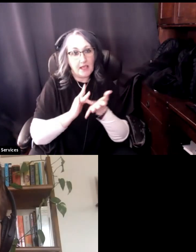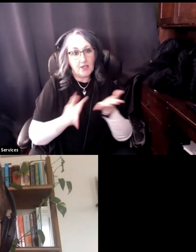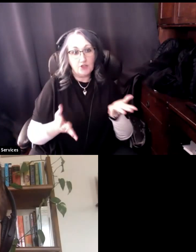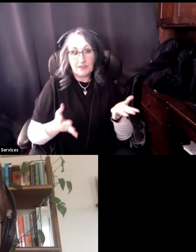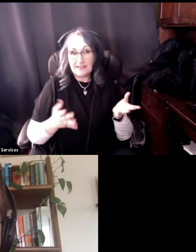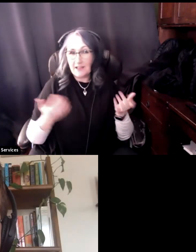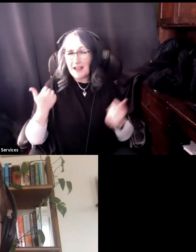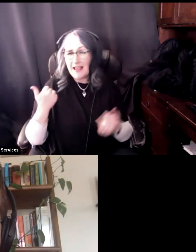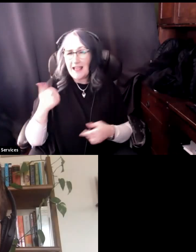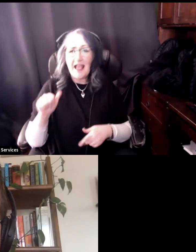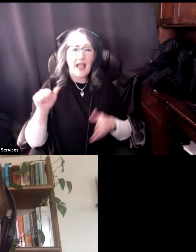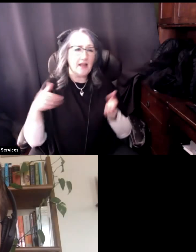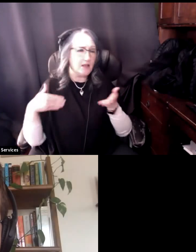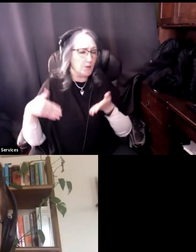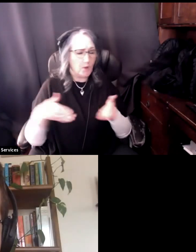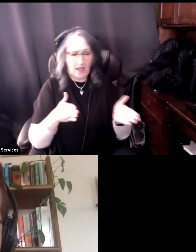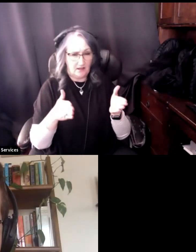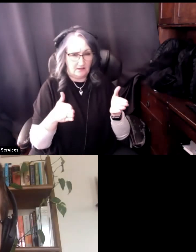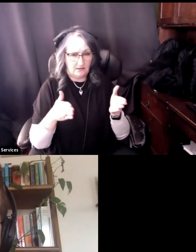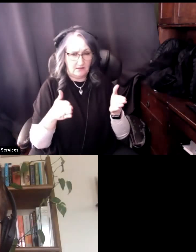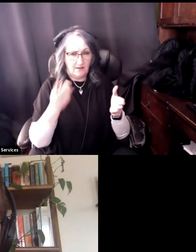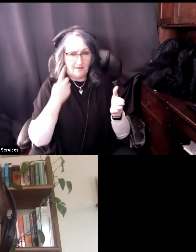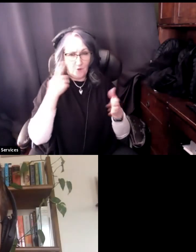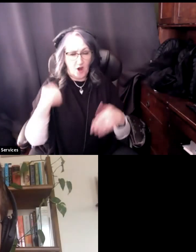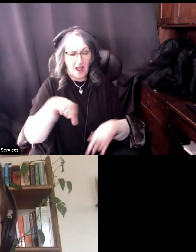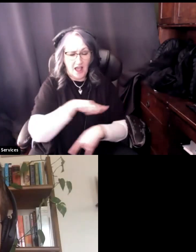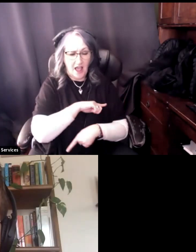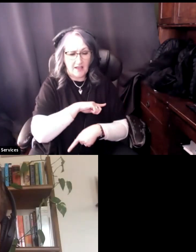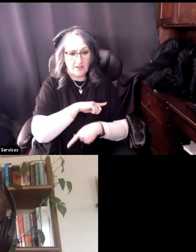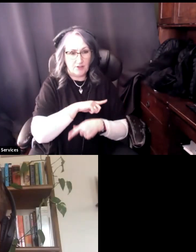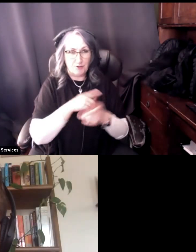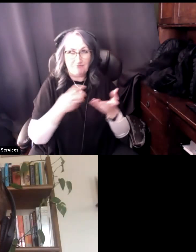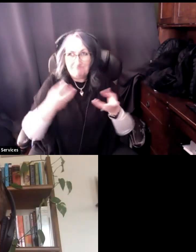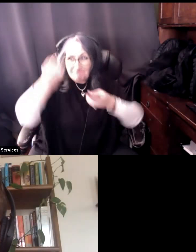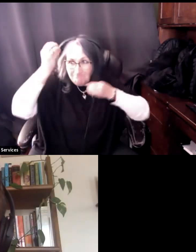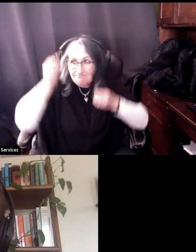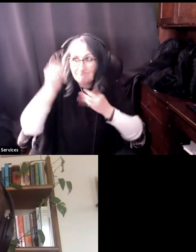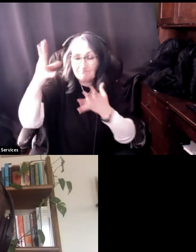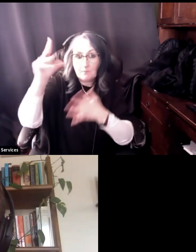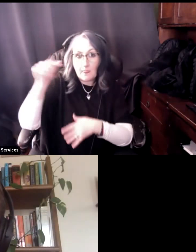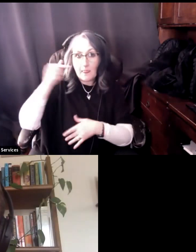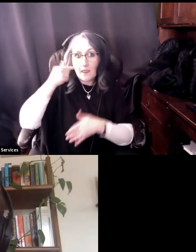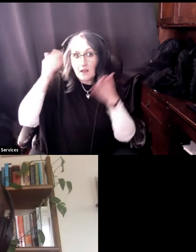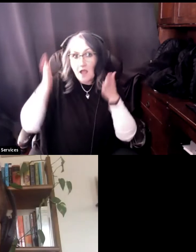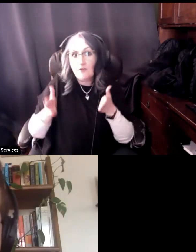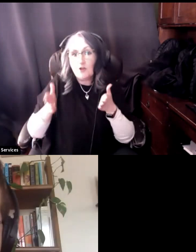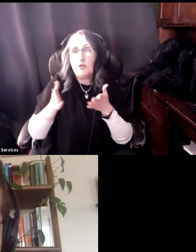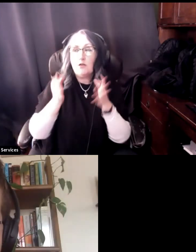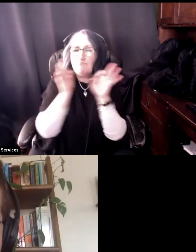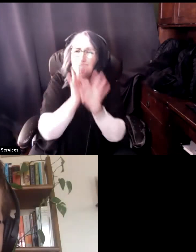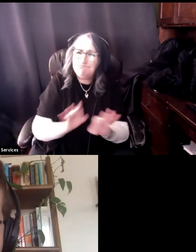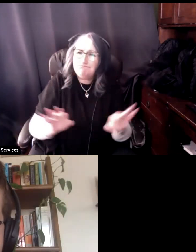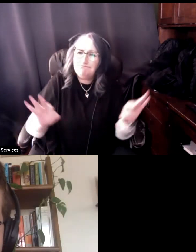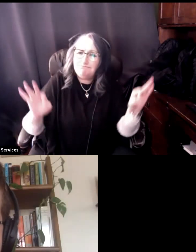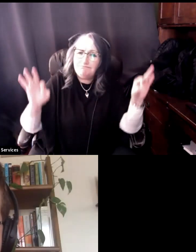way for us to make the governor aware of how important it is for